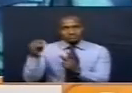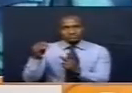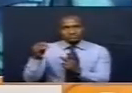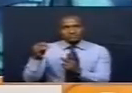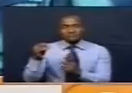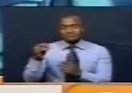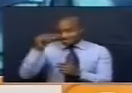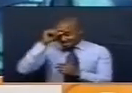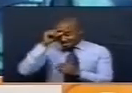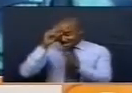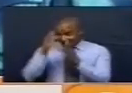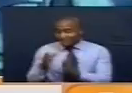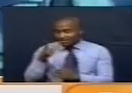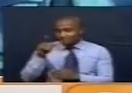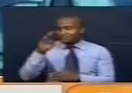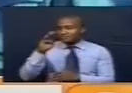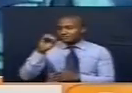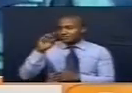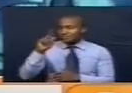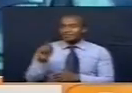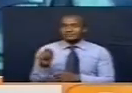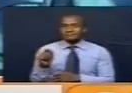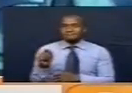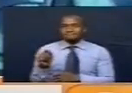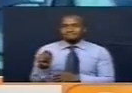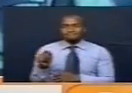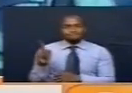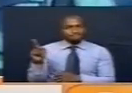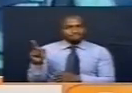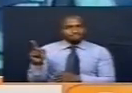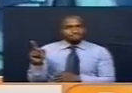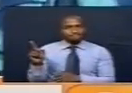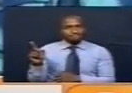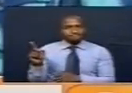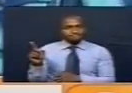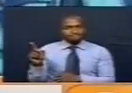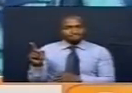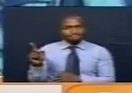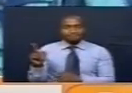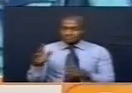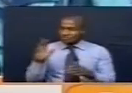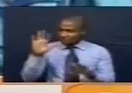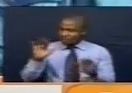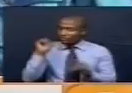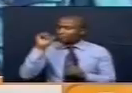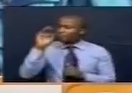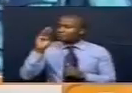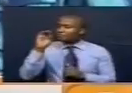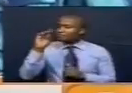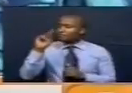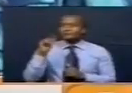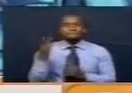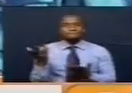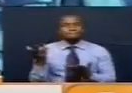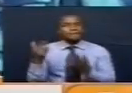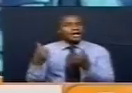race in Bomet. Stephen Latoy is standing by. As you can see, he's joining us now live with more. Stephen, why don't you update us on the